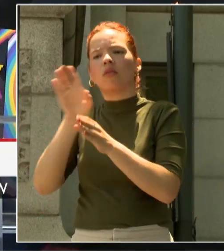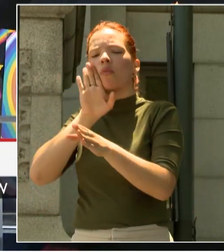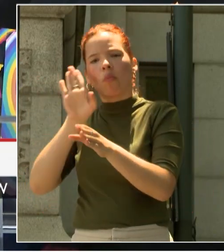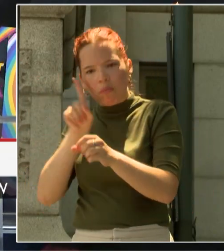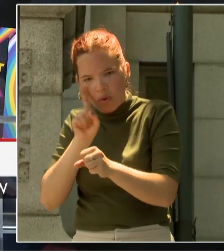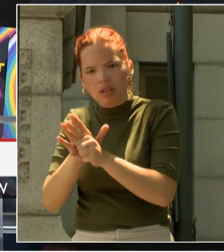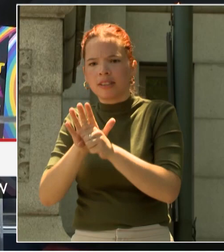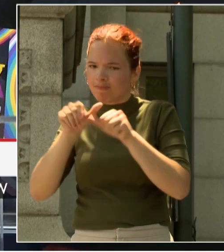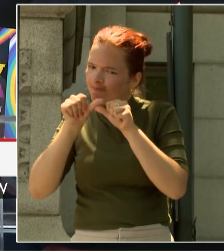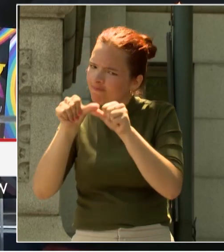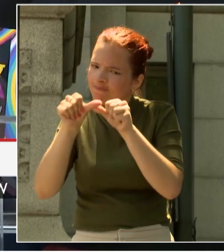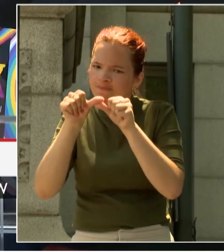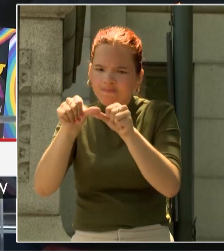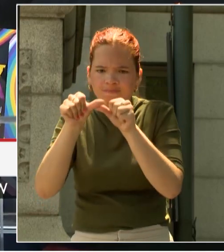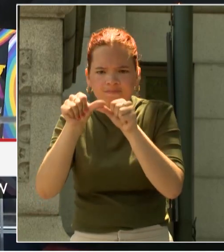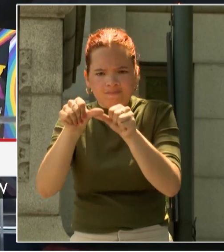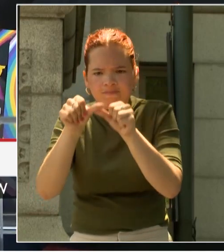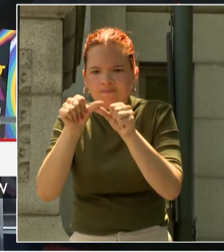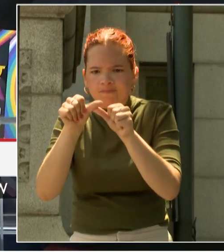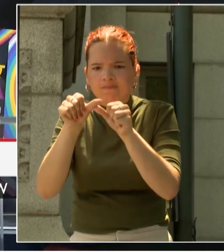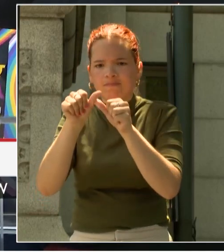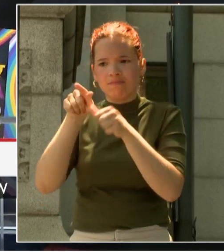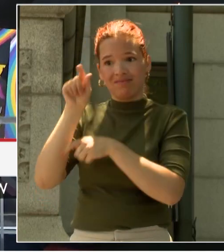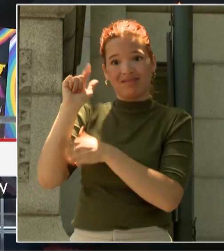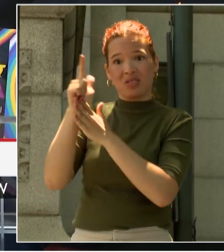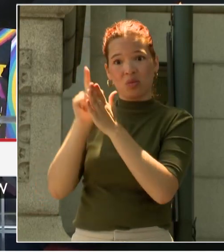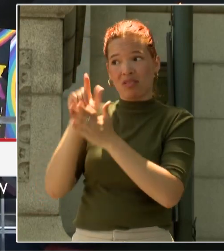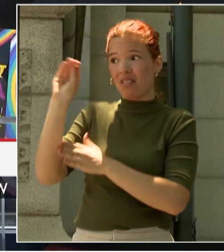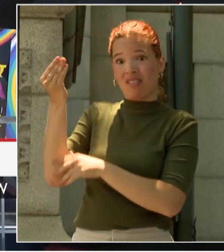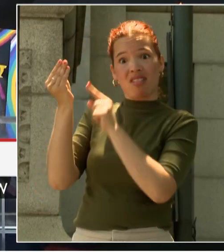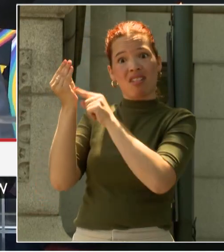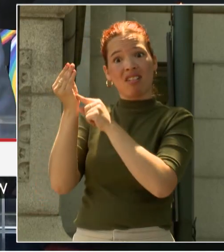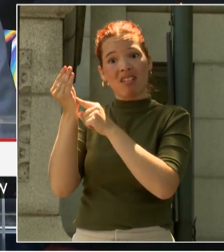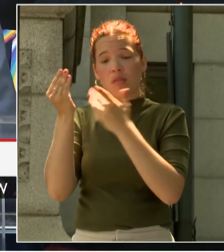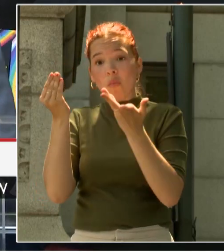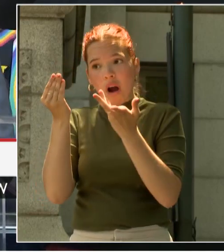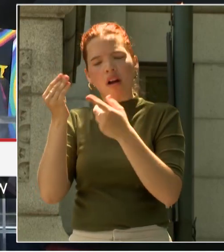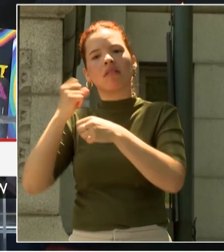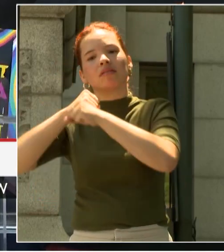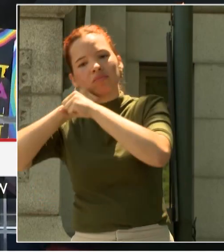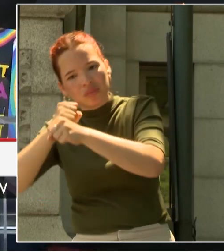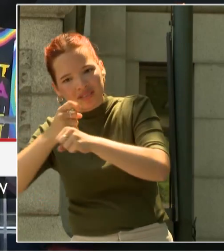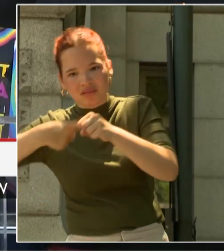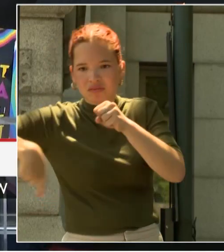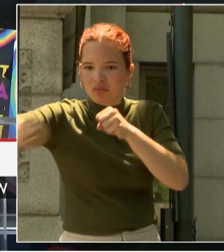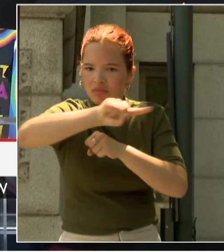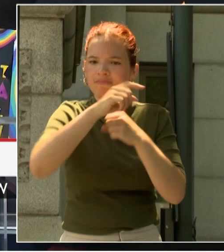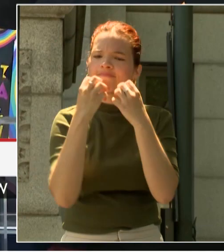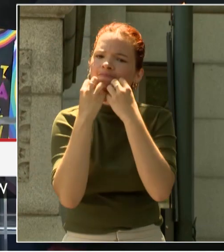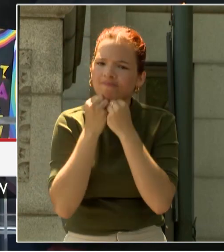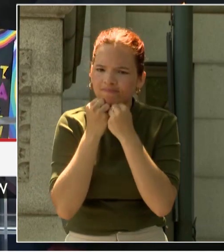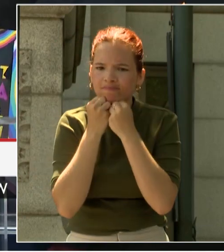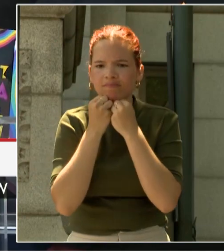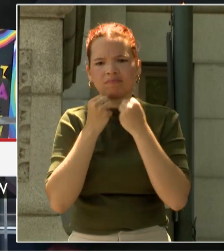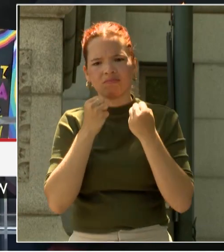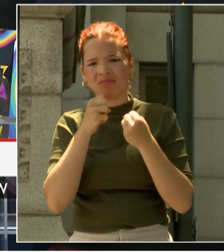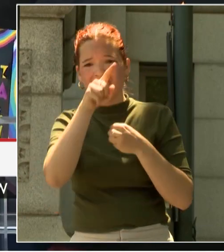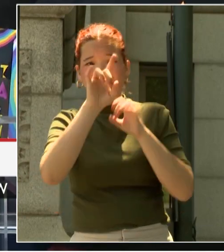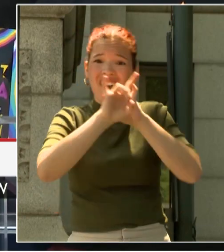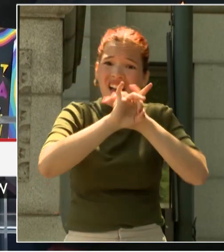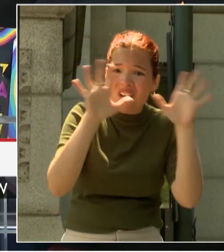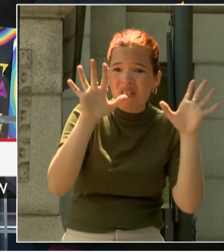law to protect D.C. core values, to stand against forces of hate, intolerance, discrimination